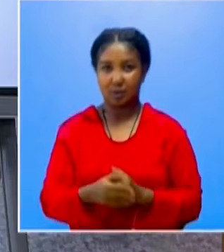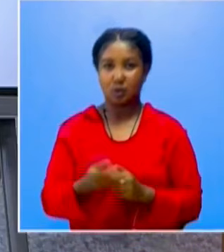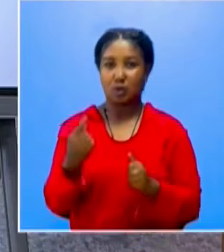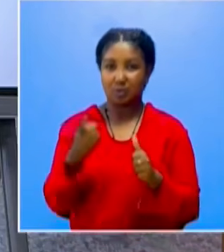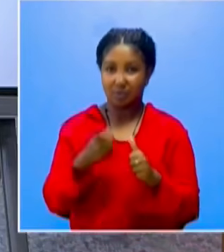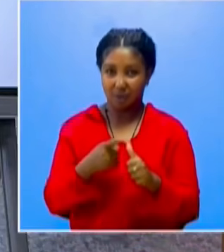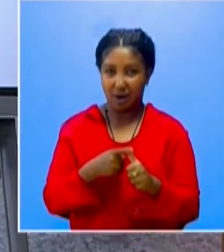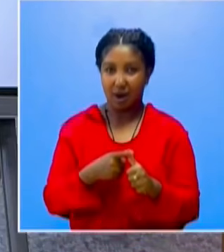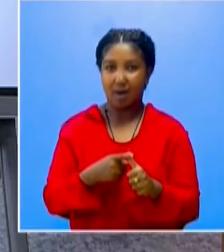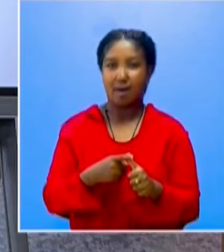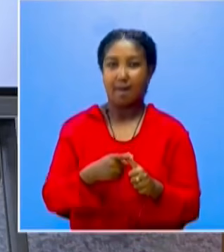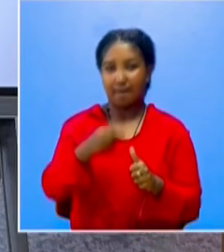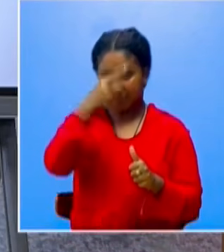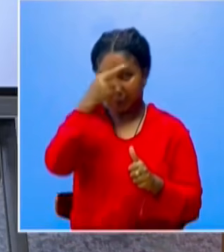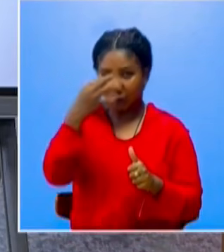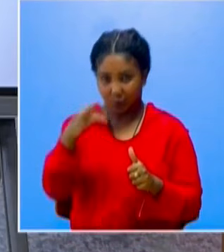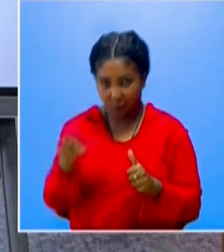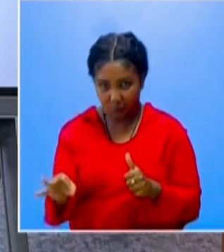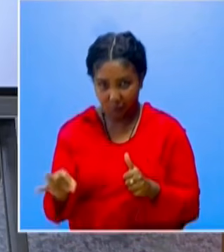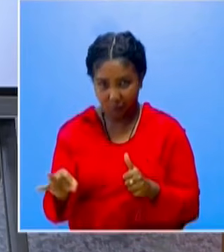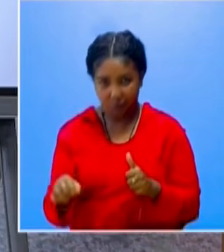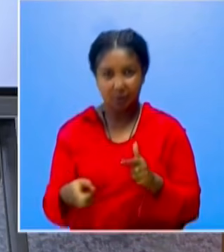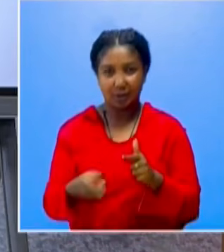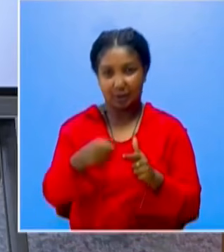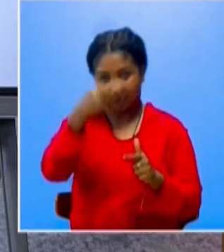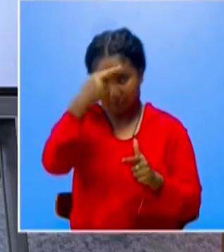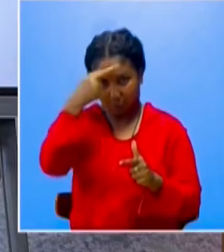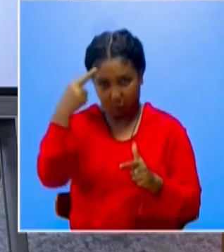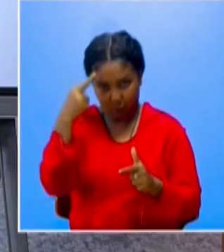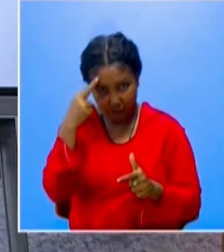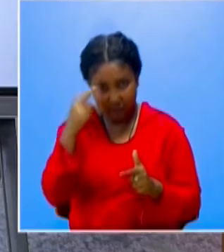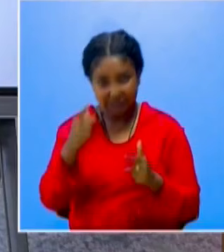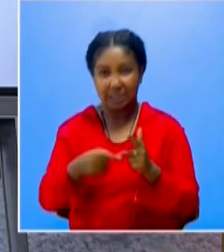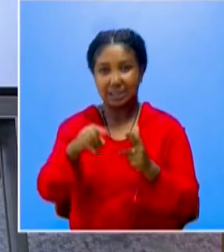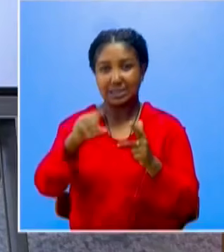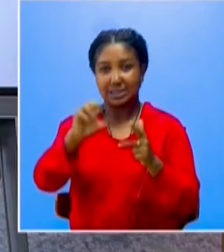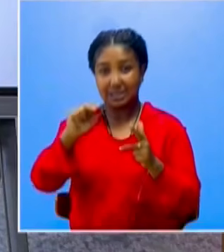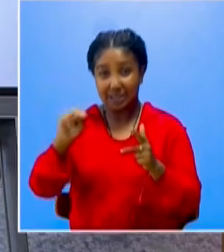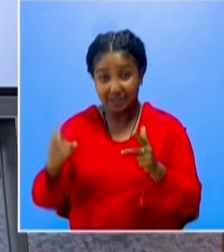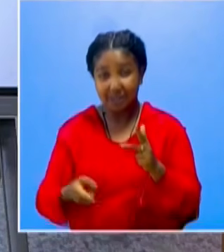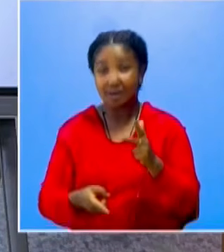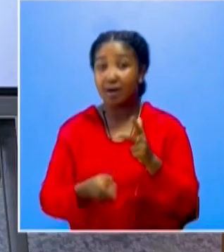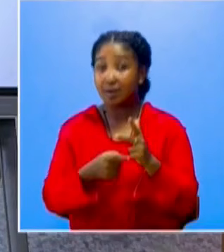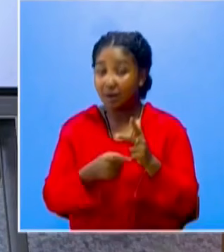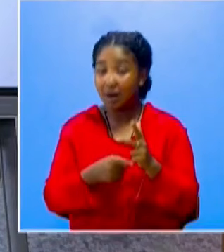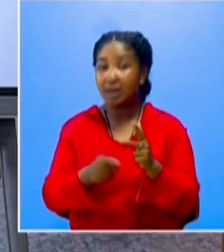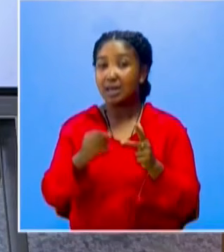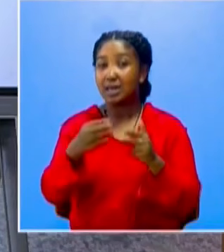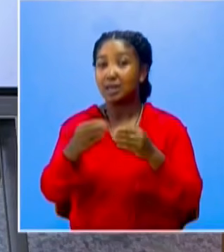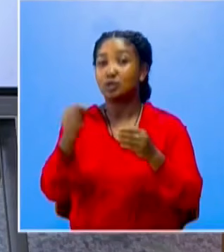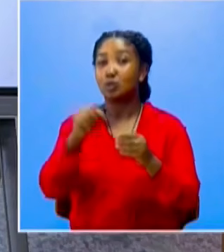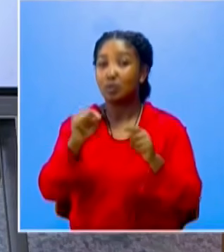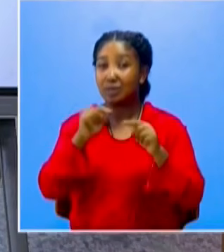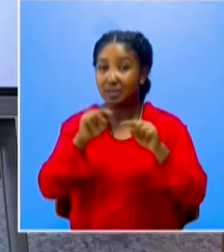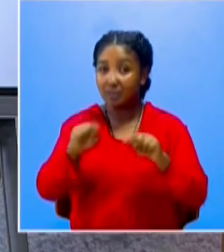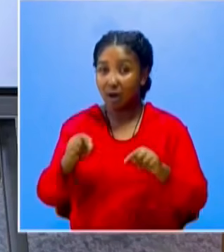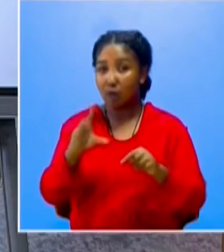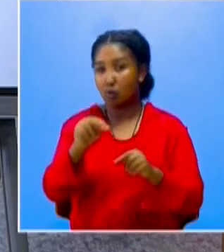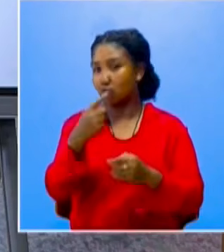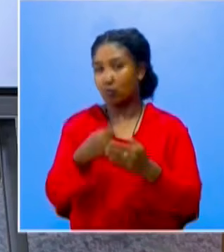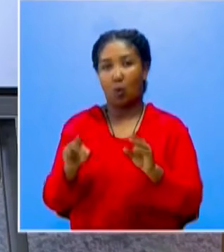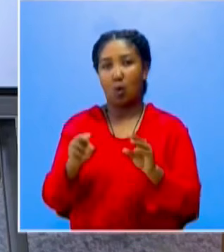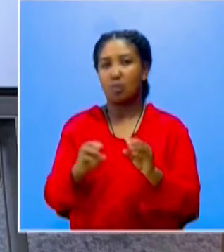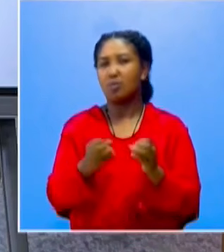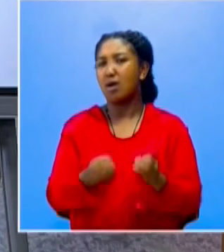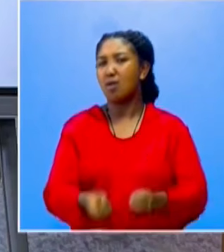begin by saying because of, because, since, and leads to. But these are not the only ways.